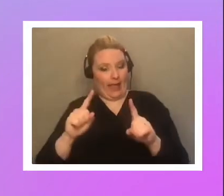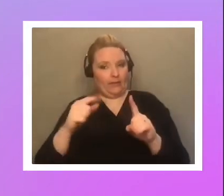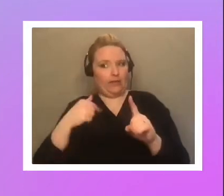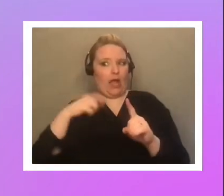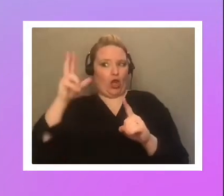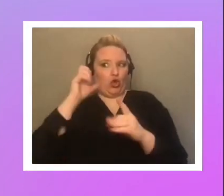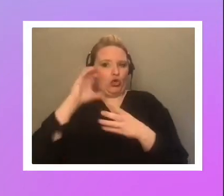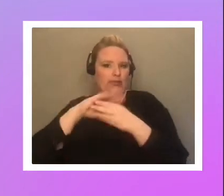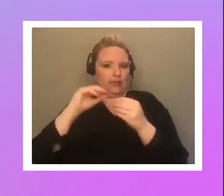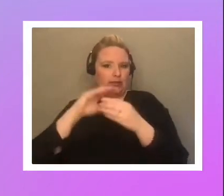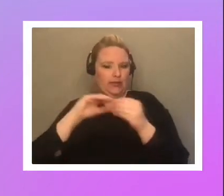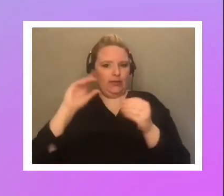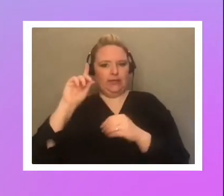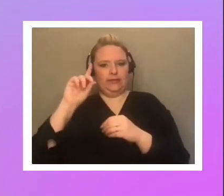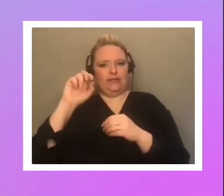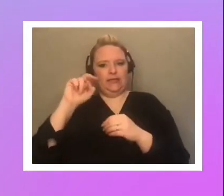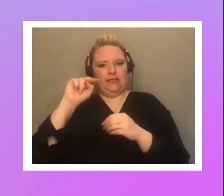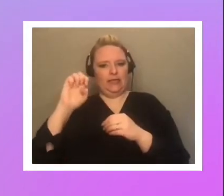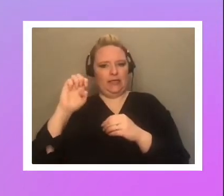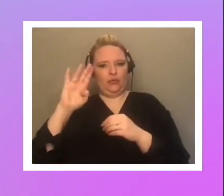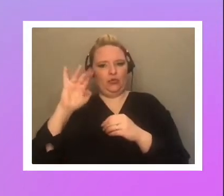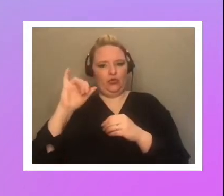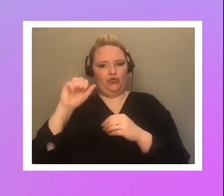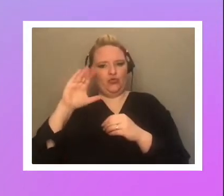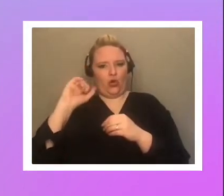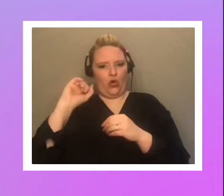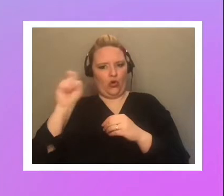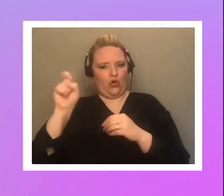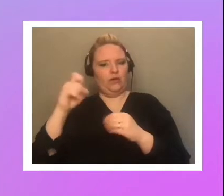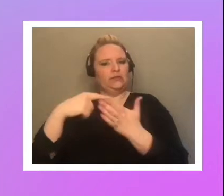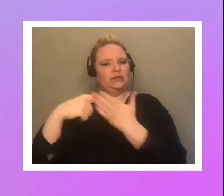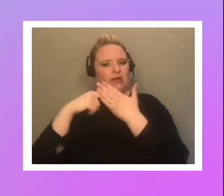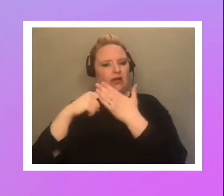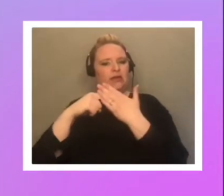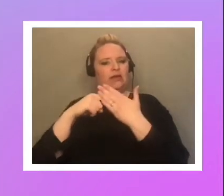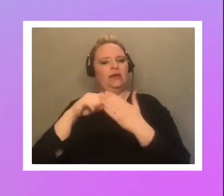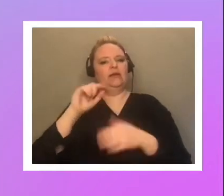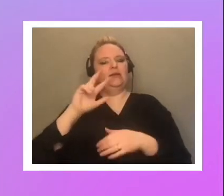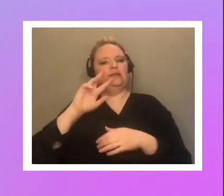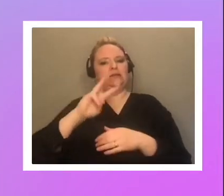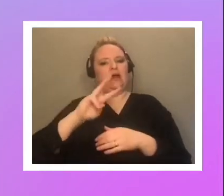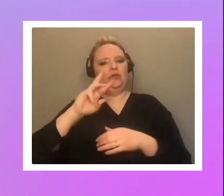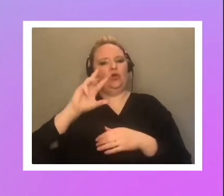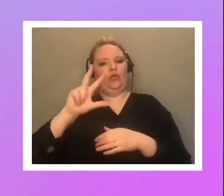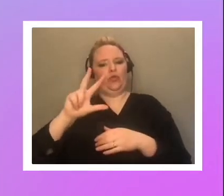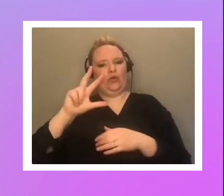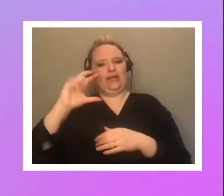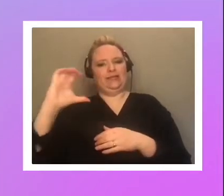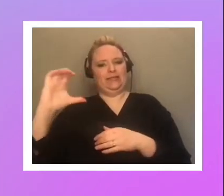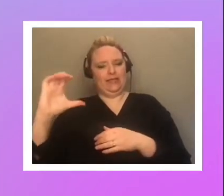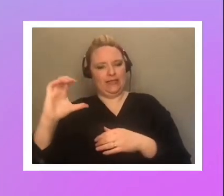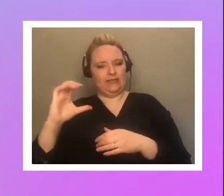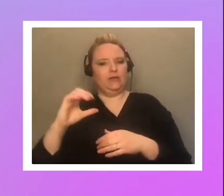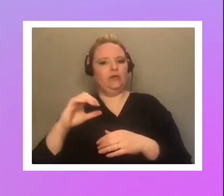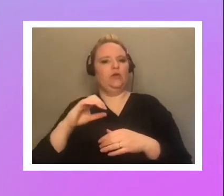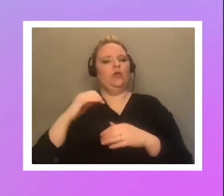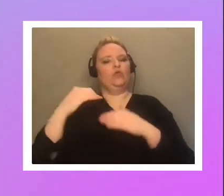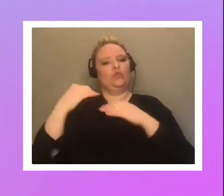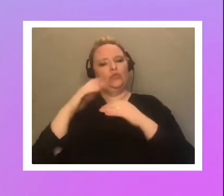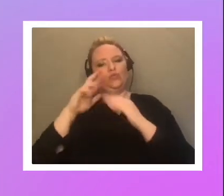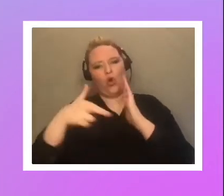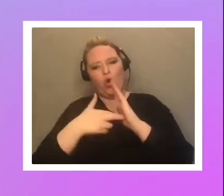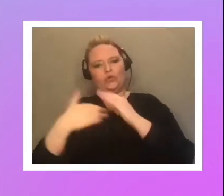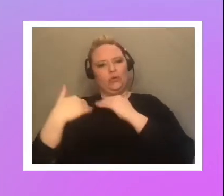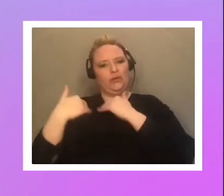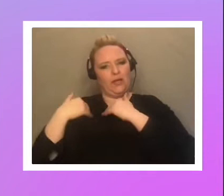Denis Boudreau talking about the W3C's accessibility roles and responsibilities